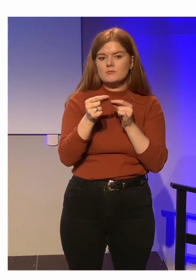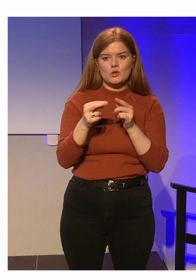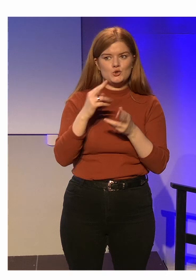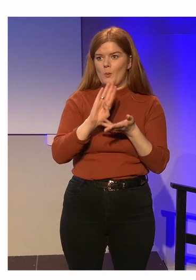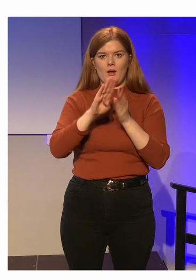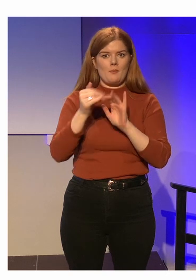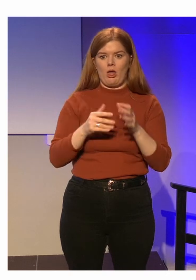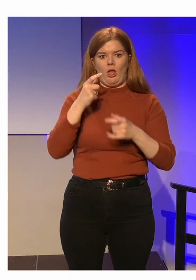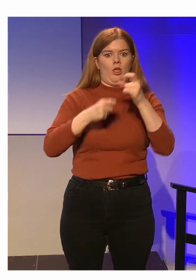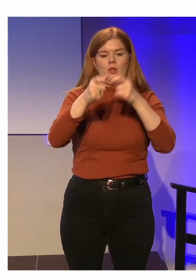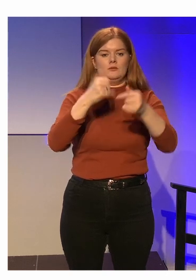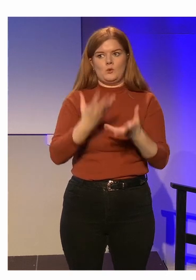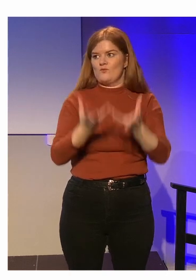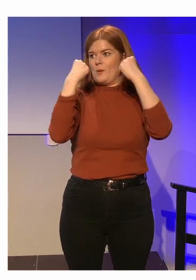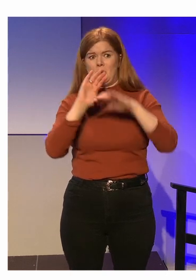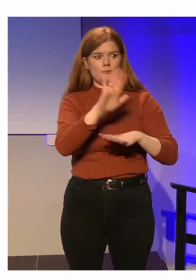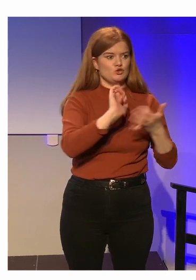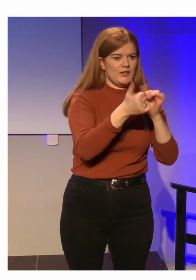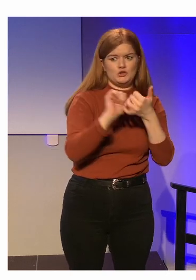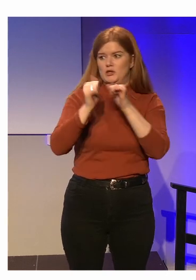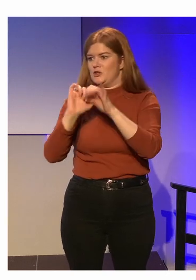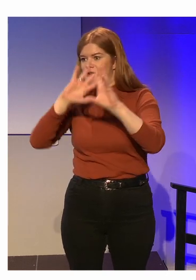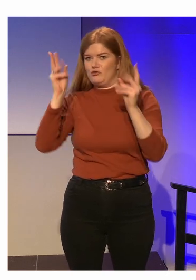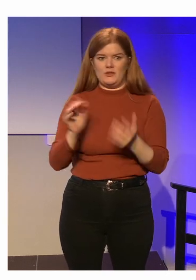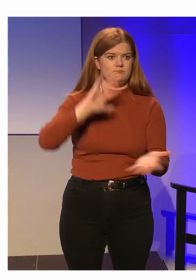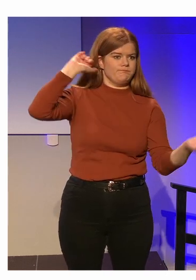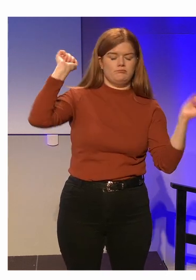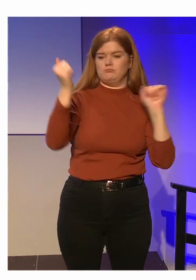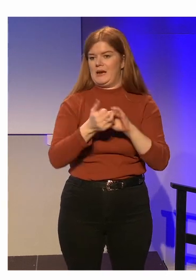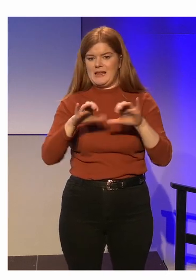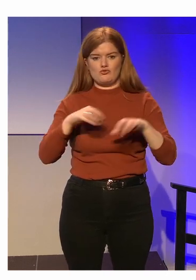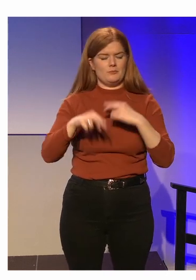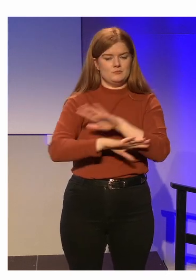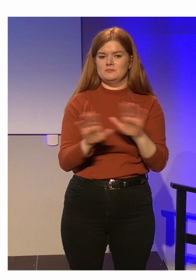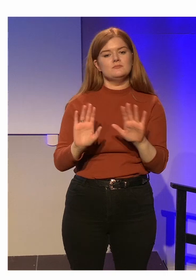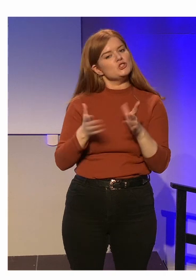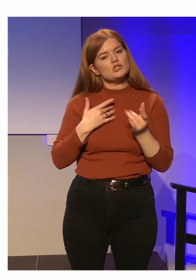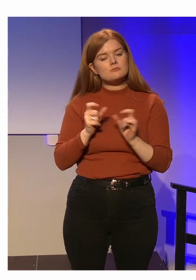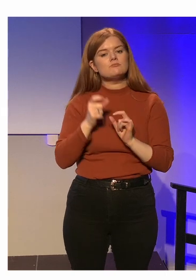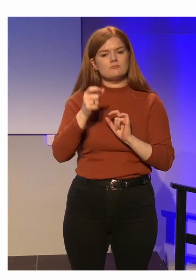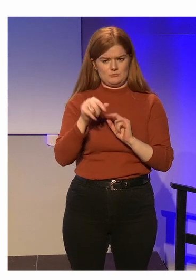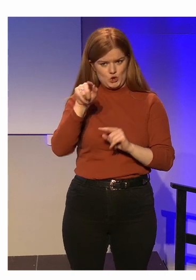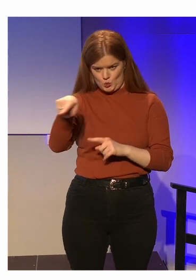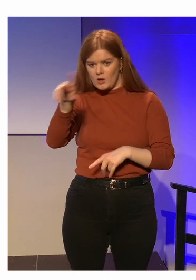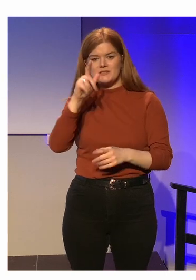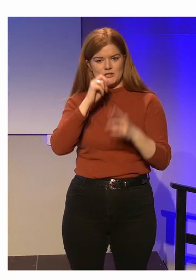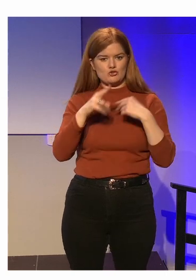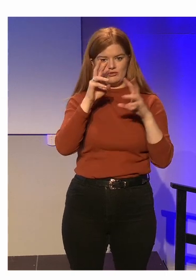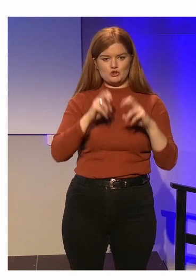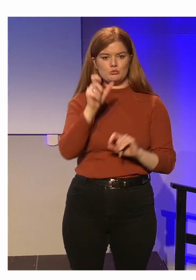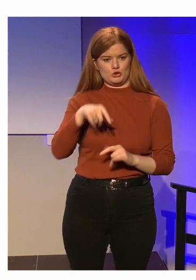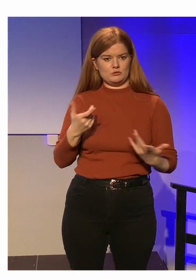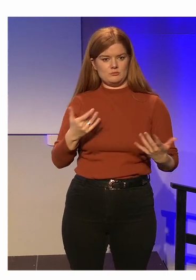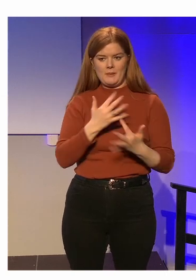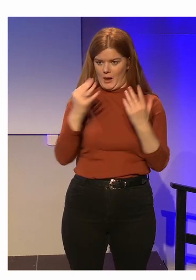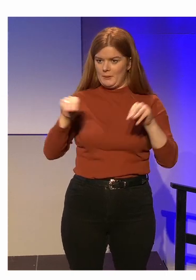become overwhelmed by, I have to change everything in my classroom now. But you are a teacher researcher, right? Many of the